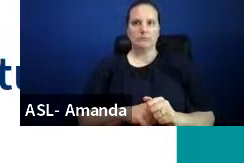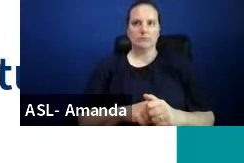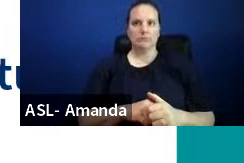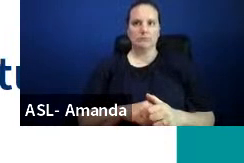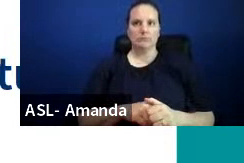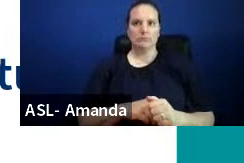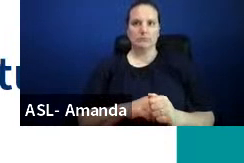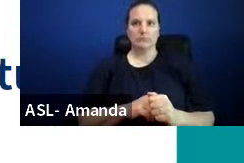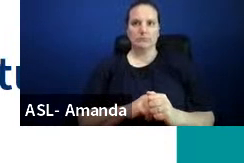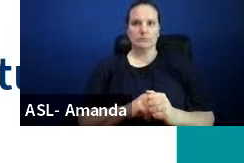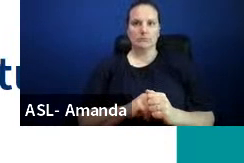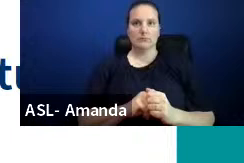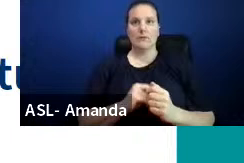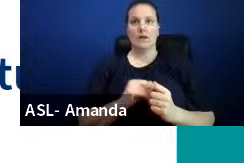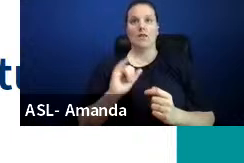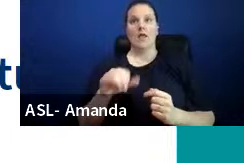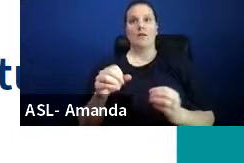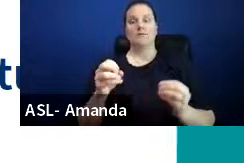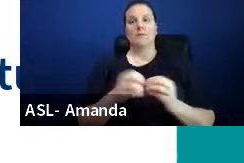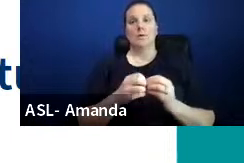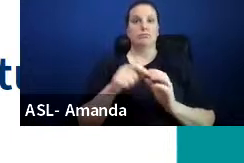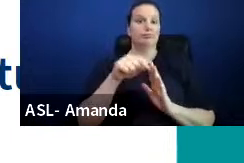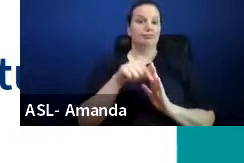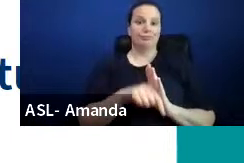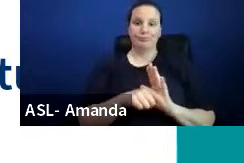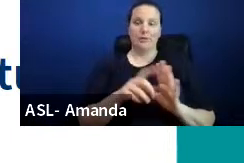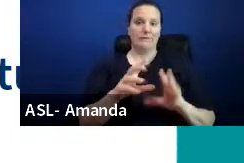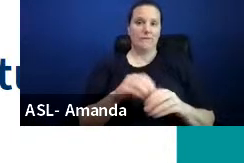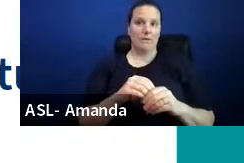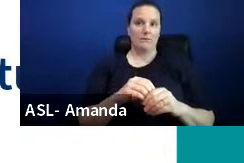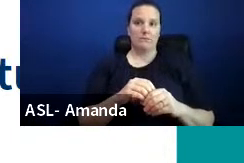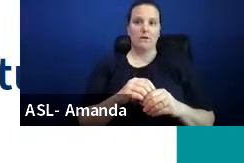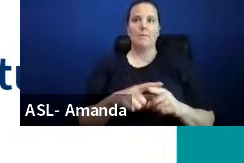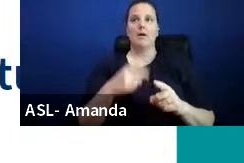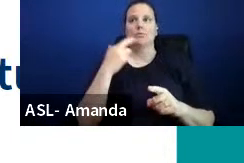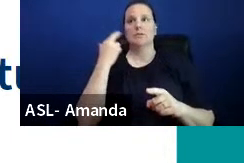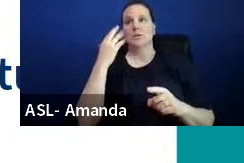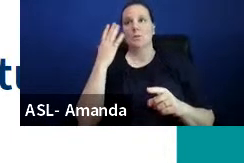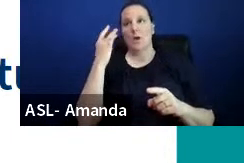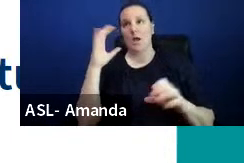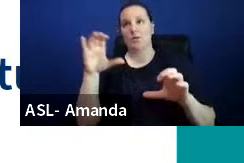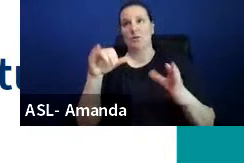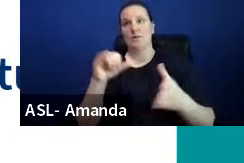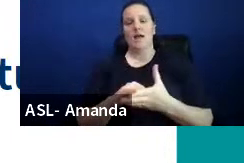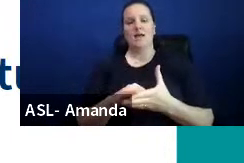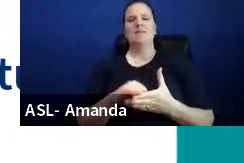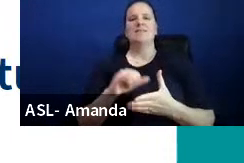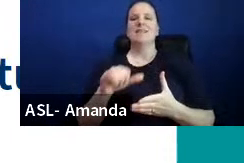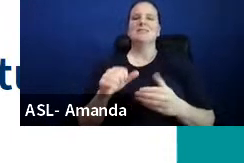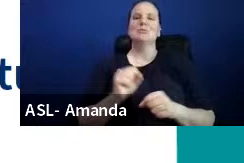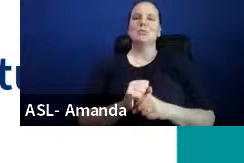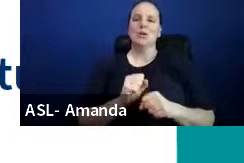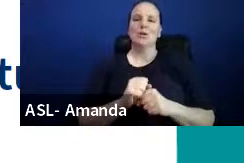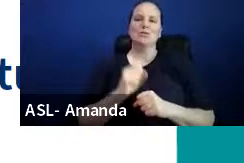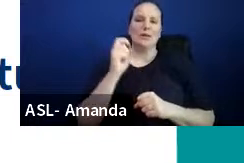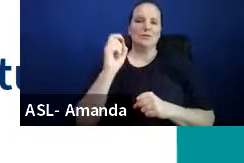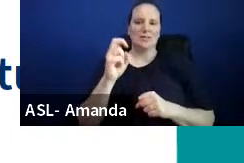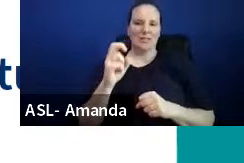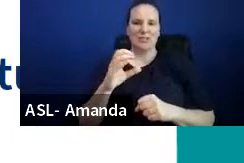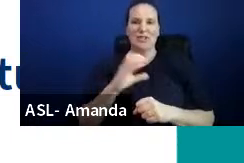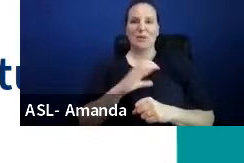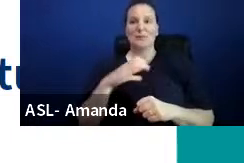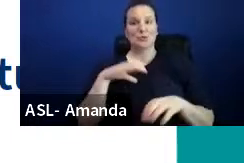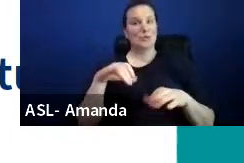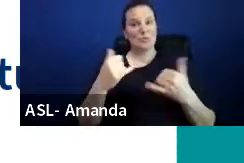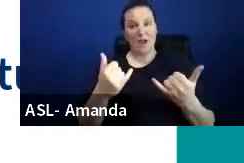And then this is where I get even further into the weeds. But the reason that I need to do this is that this is work that transportation commissions are doing